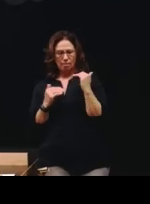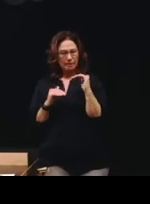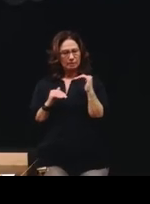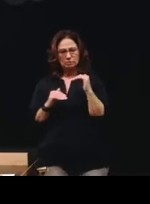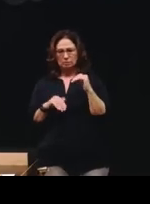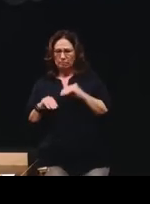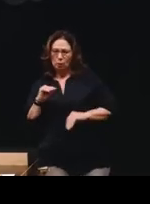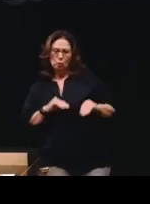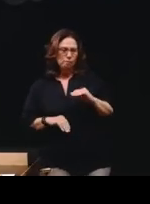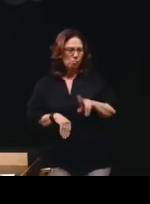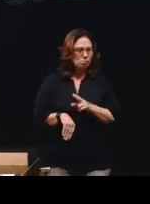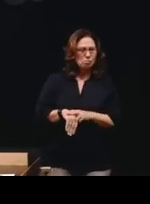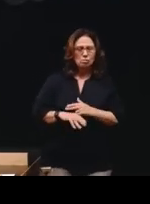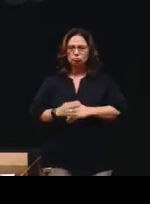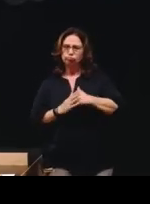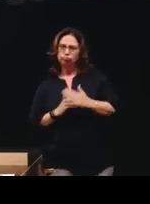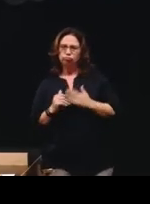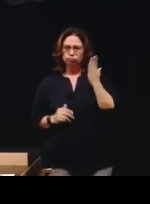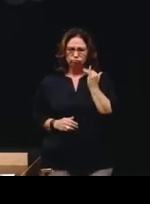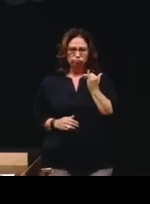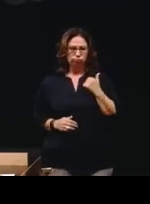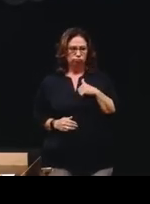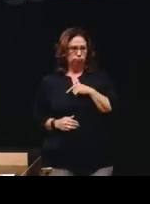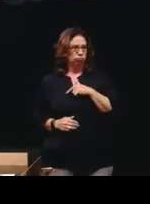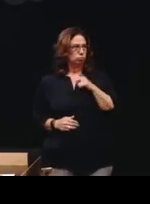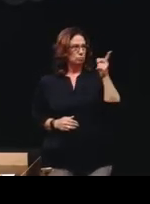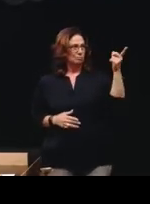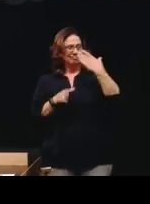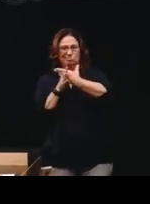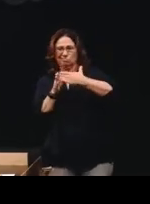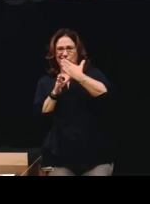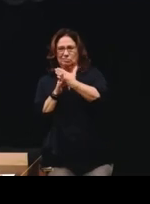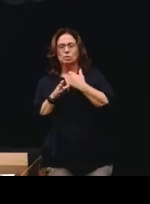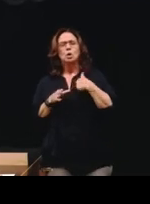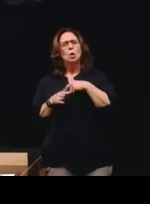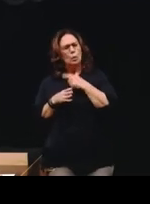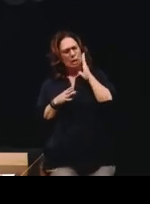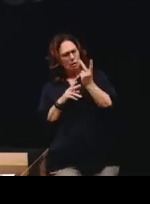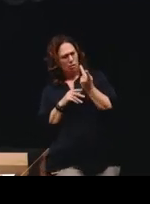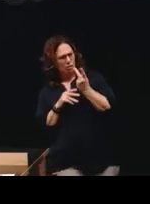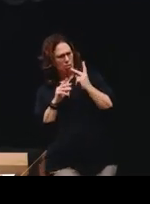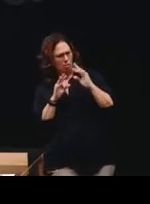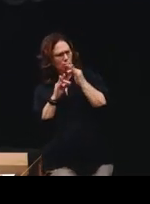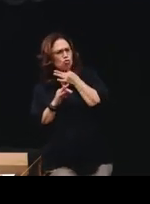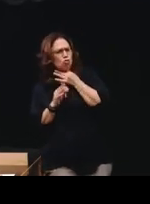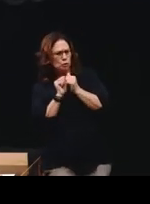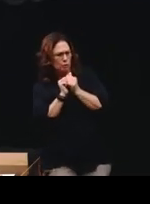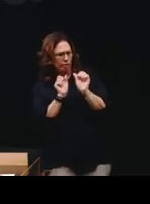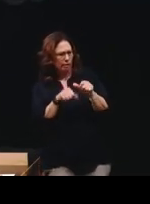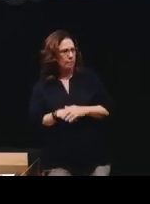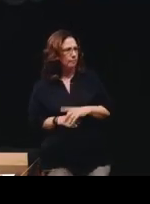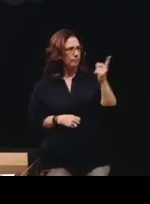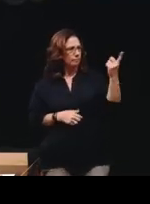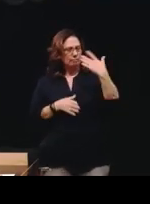moving normally like you previously did? So hey, David. We'll work on being curious together. Hey, Dr. And, Perez?